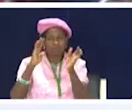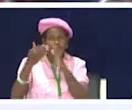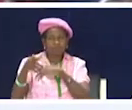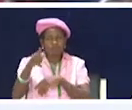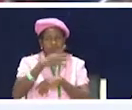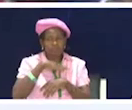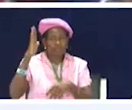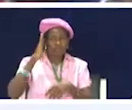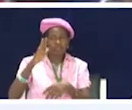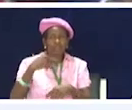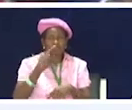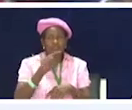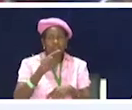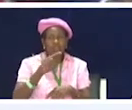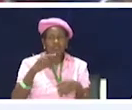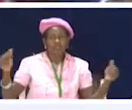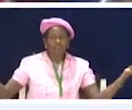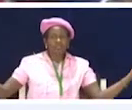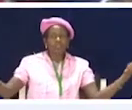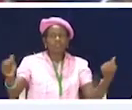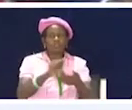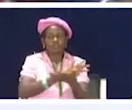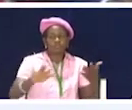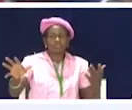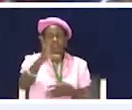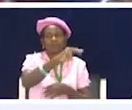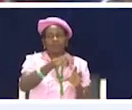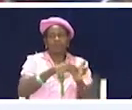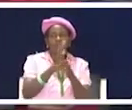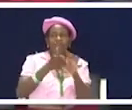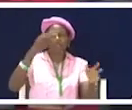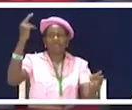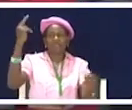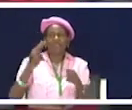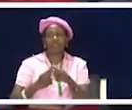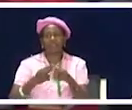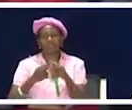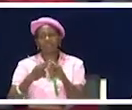and shall say, destroy them.